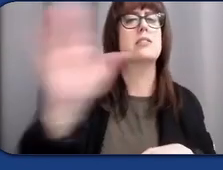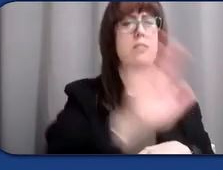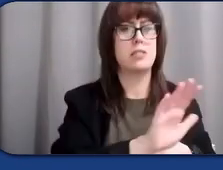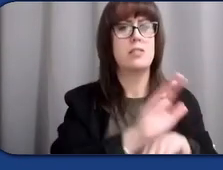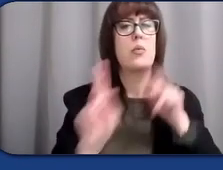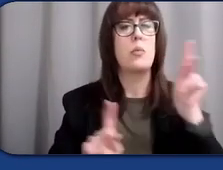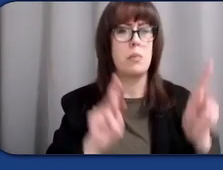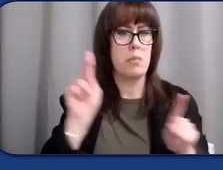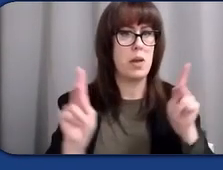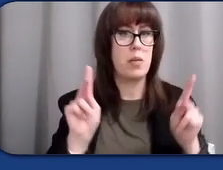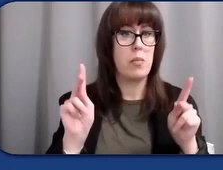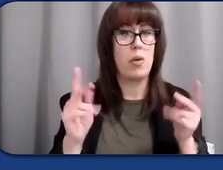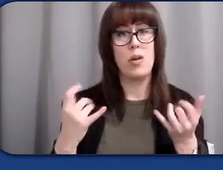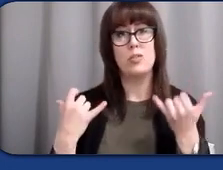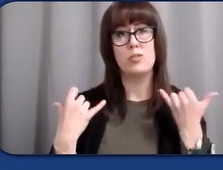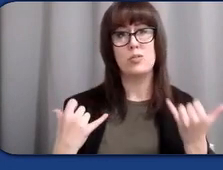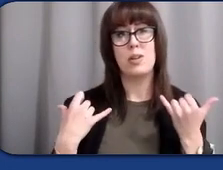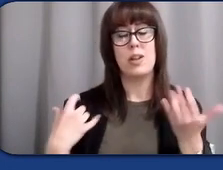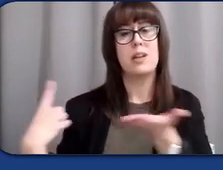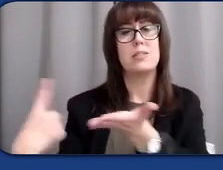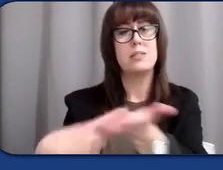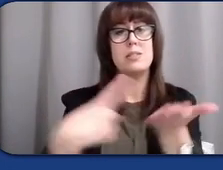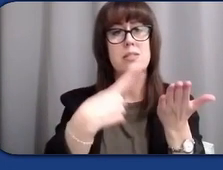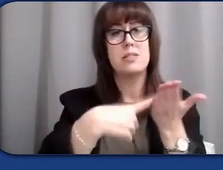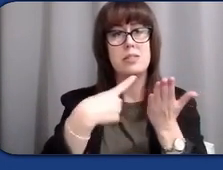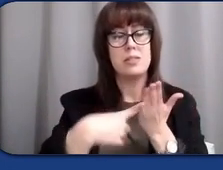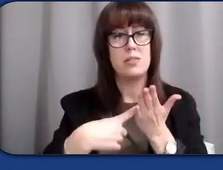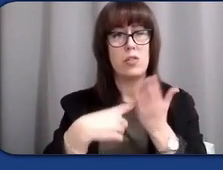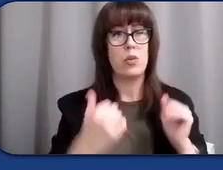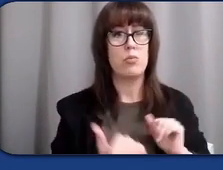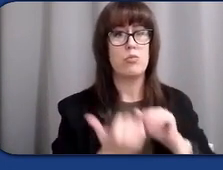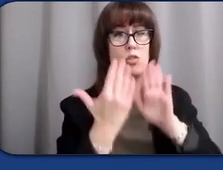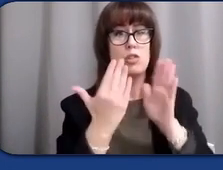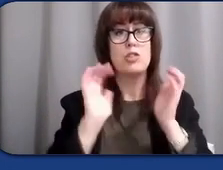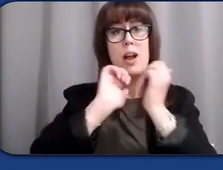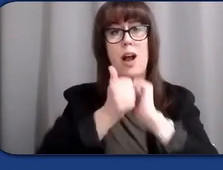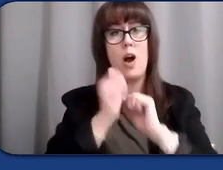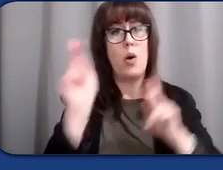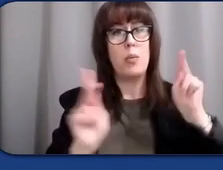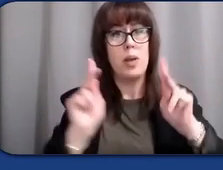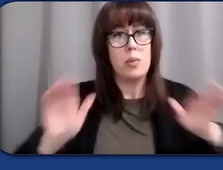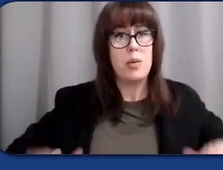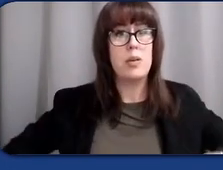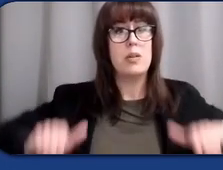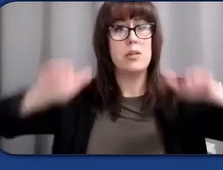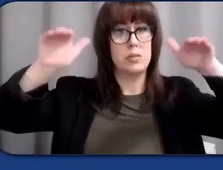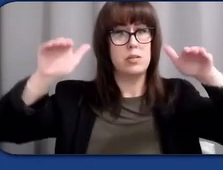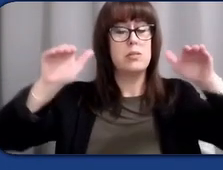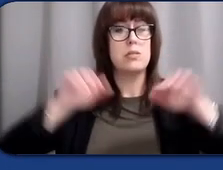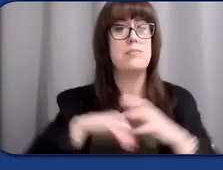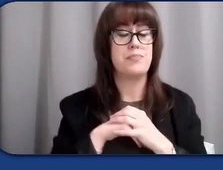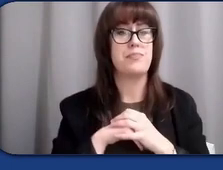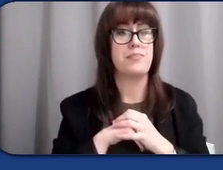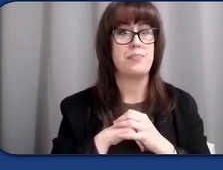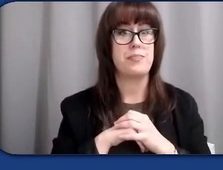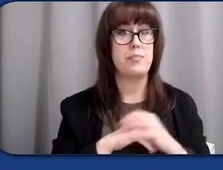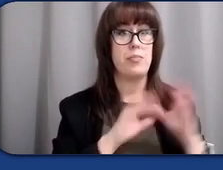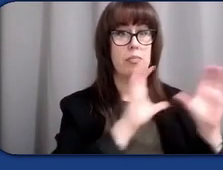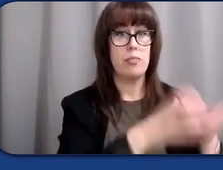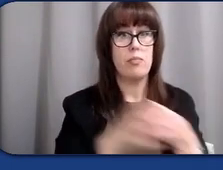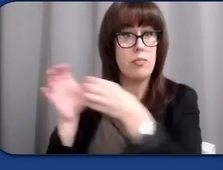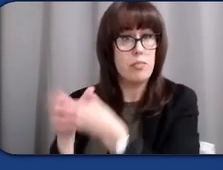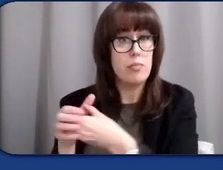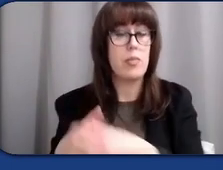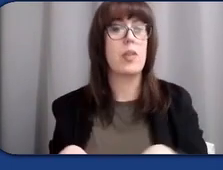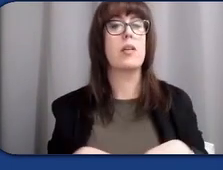different ways people raise their children. So we have two categories of kids. One, we have kids who go to